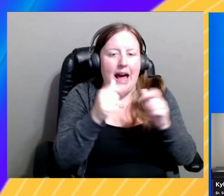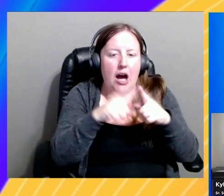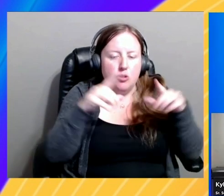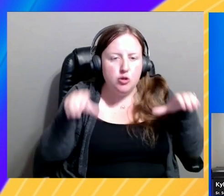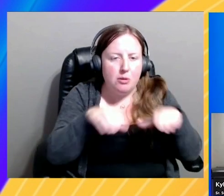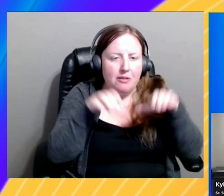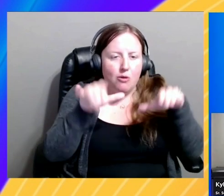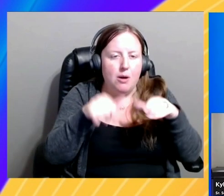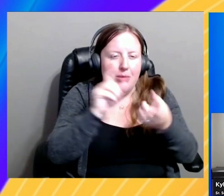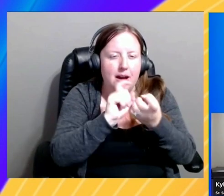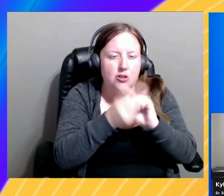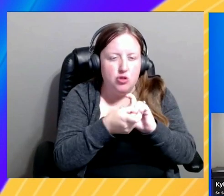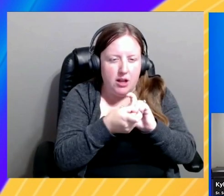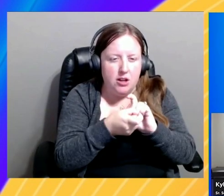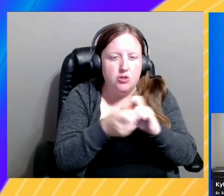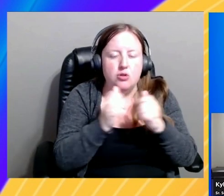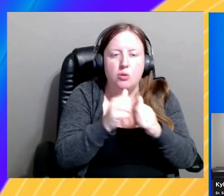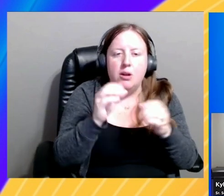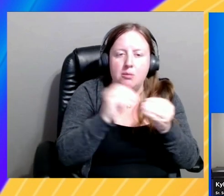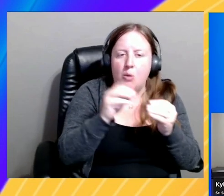and some more data about it.